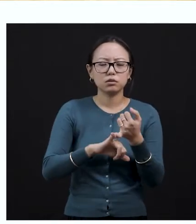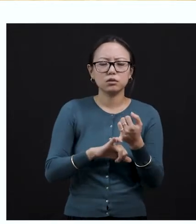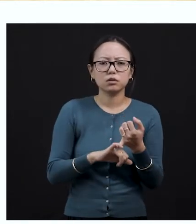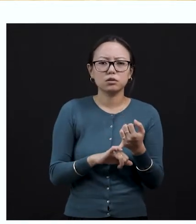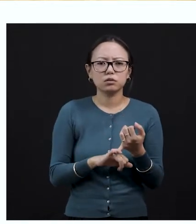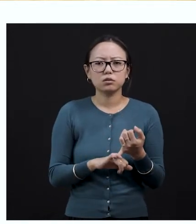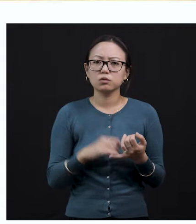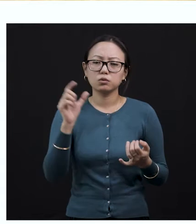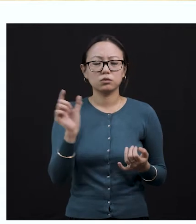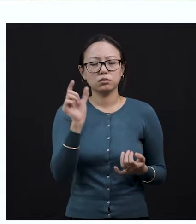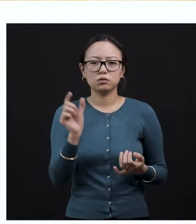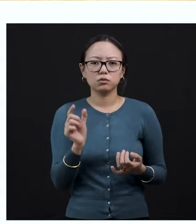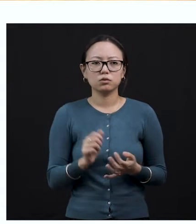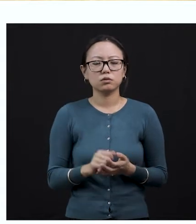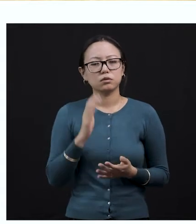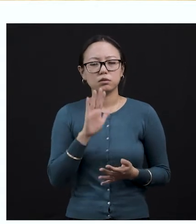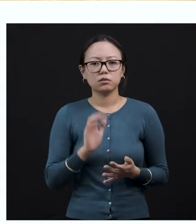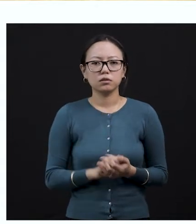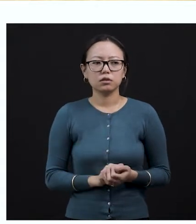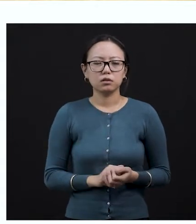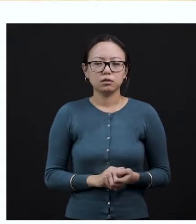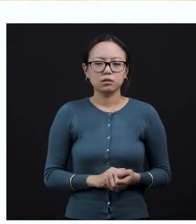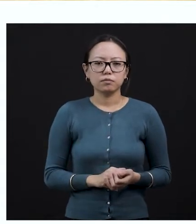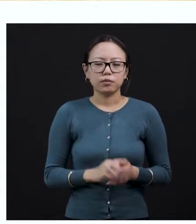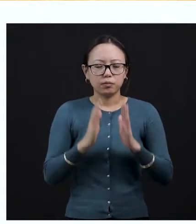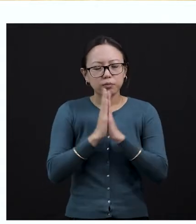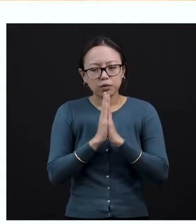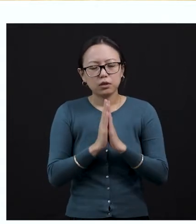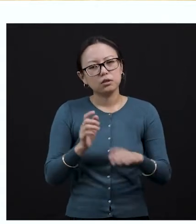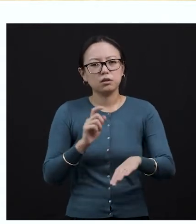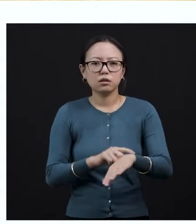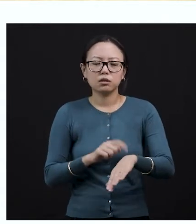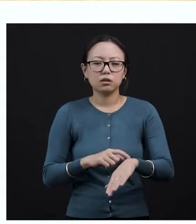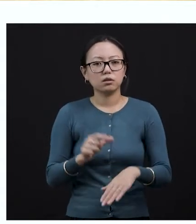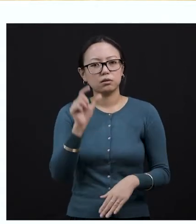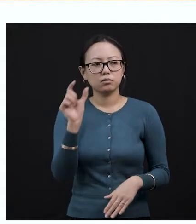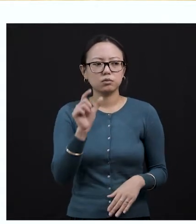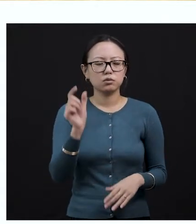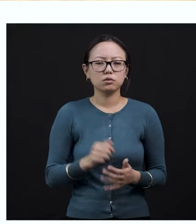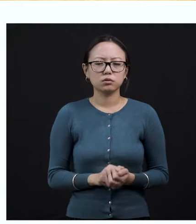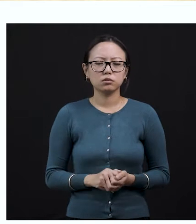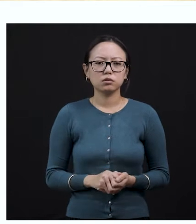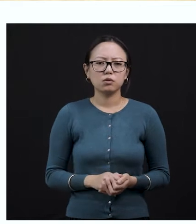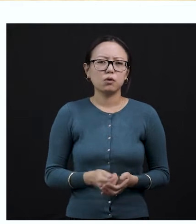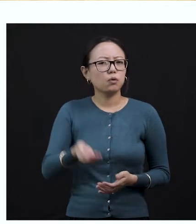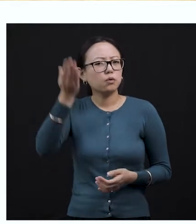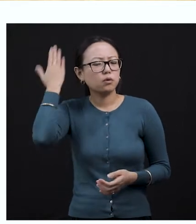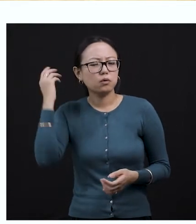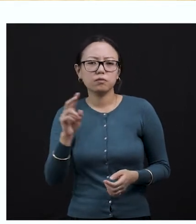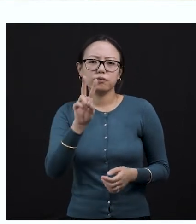they were using it. Also the Rig Veda, which is the oldest Veda, that also comes under